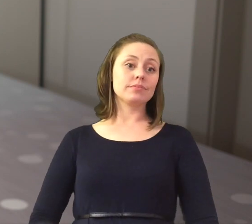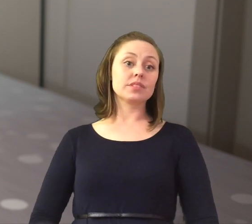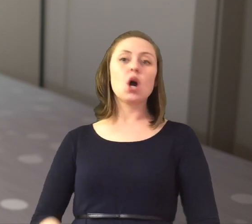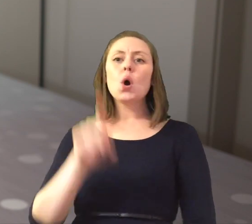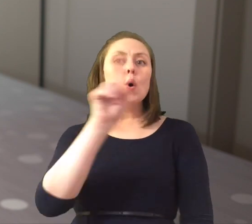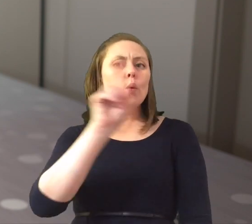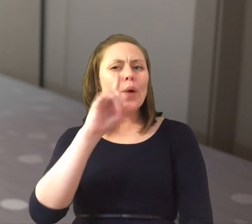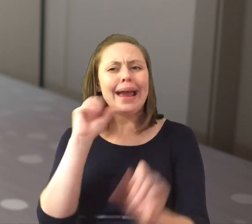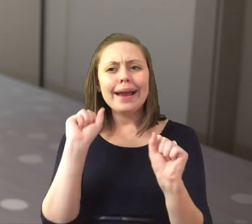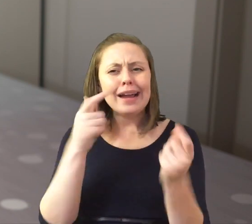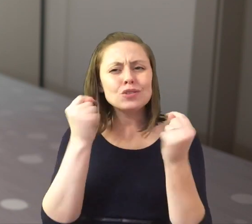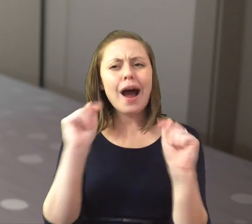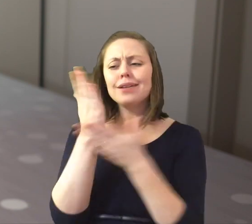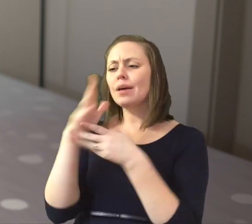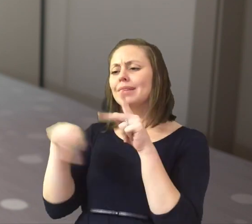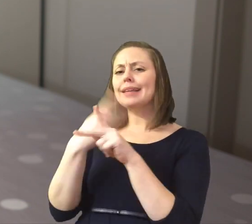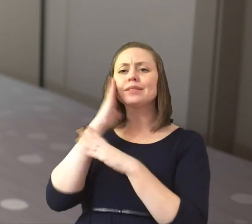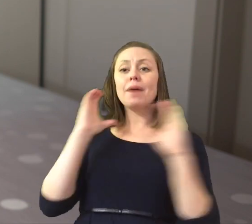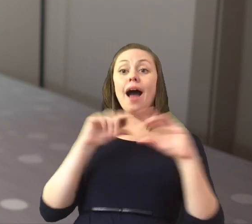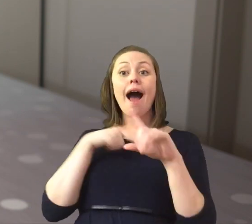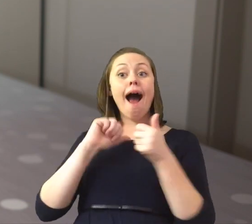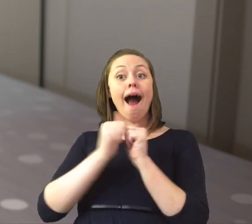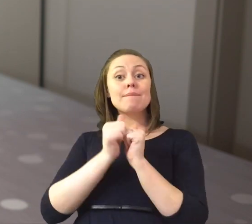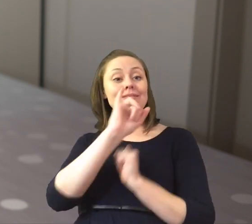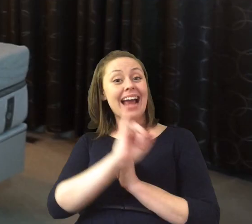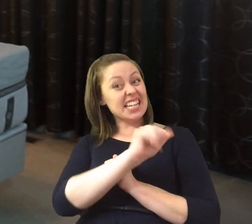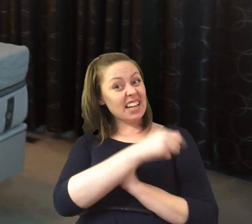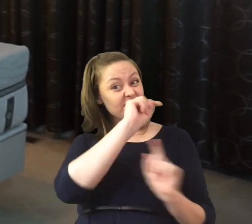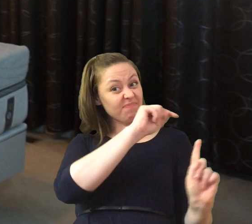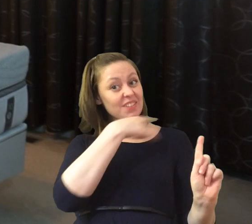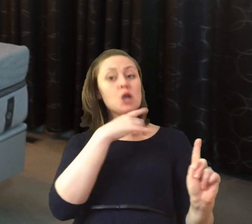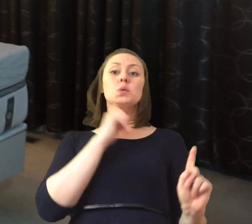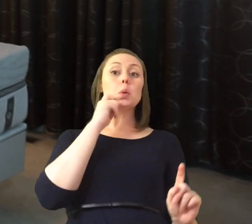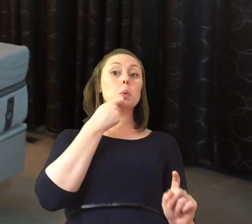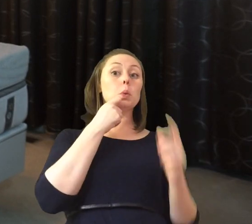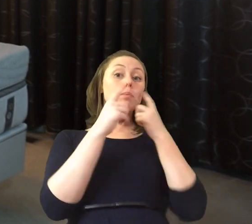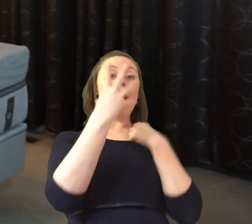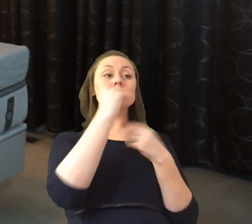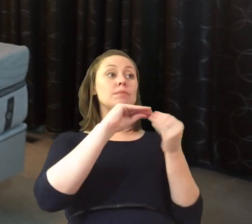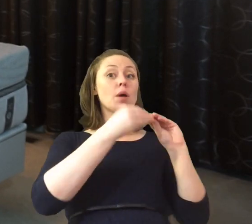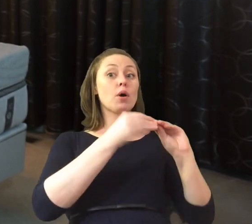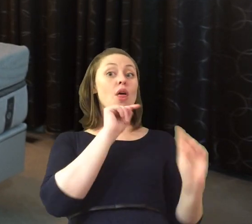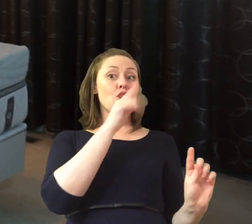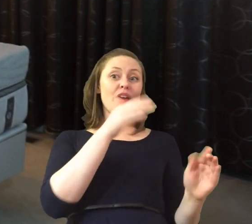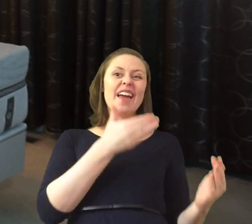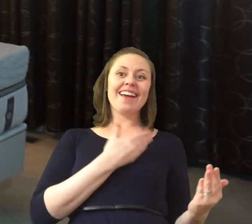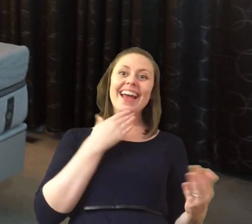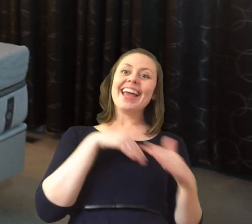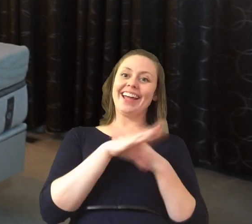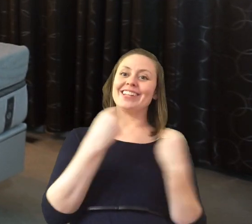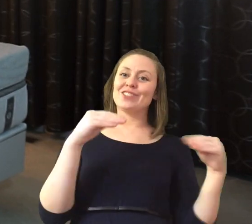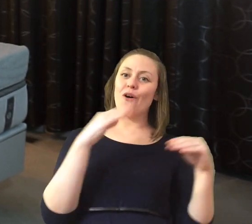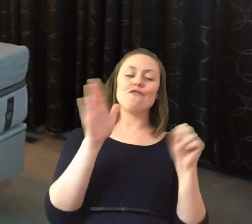where can you try some of these mattresses? How about the i10? So cool thing about Sleep Number is that they are in